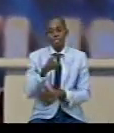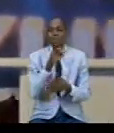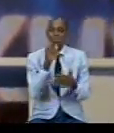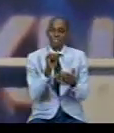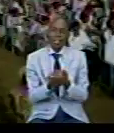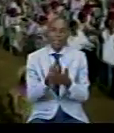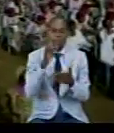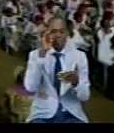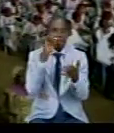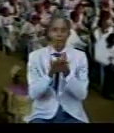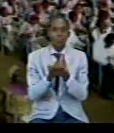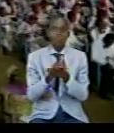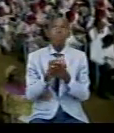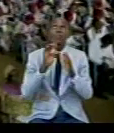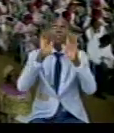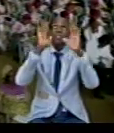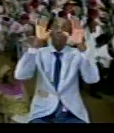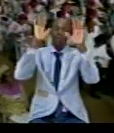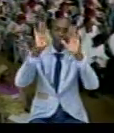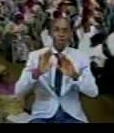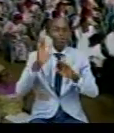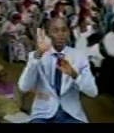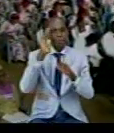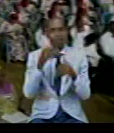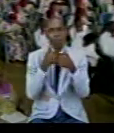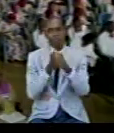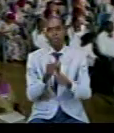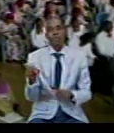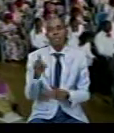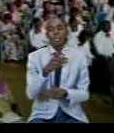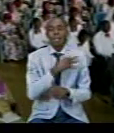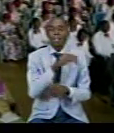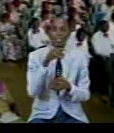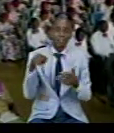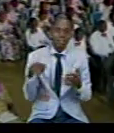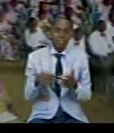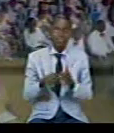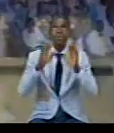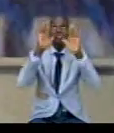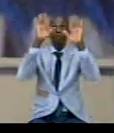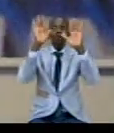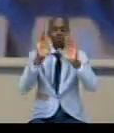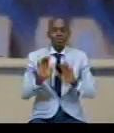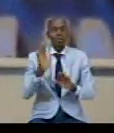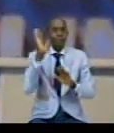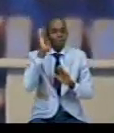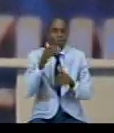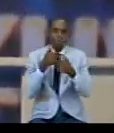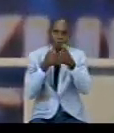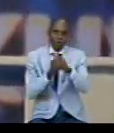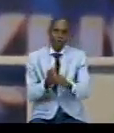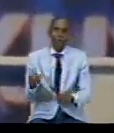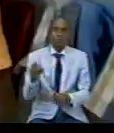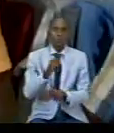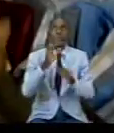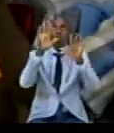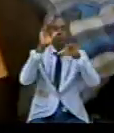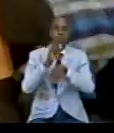will follow you. And this sign shall follow them that believe. Miracles will follow you